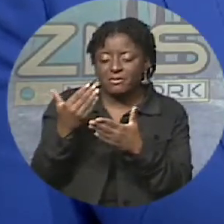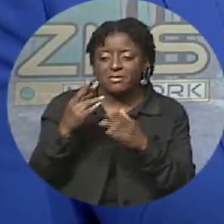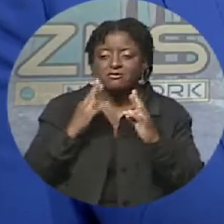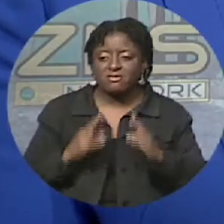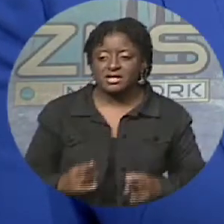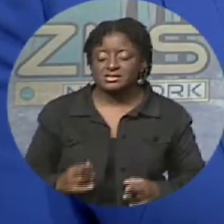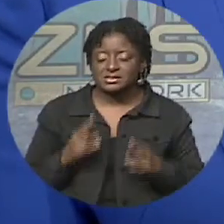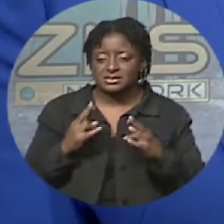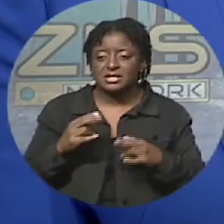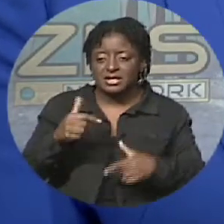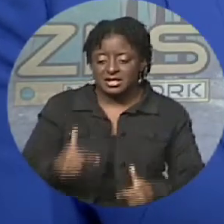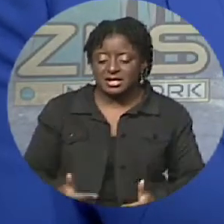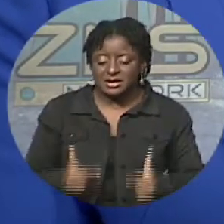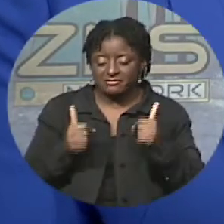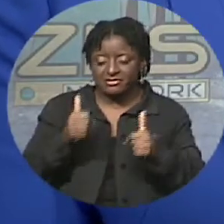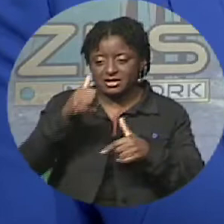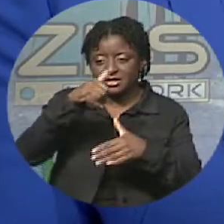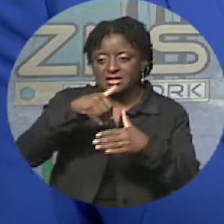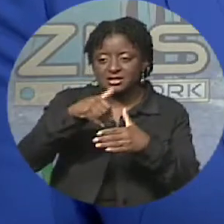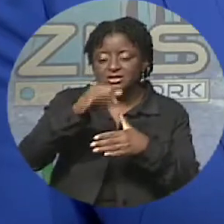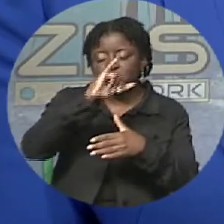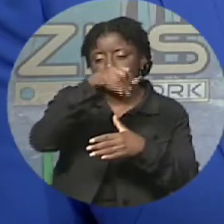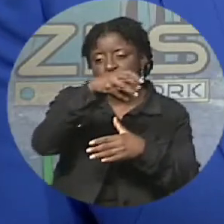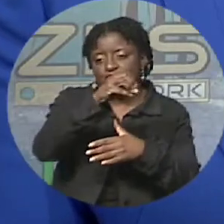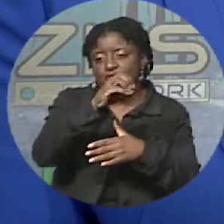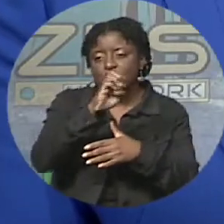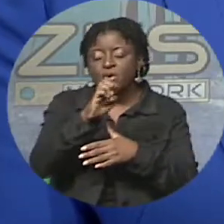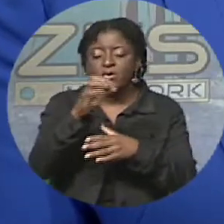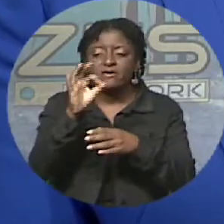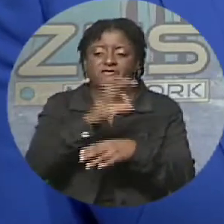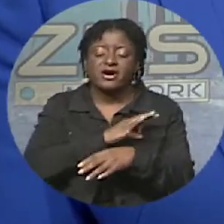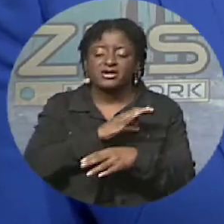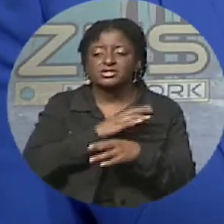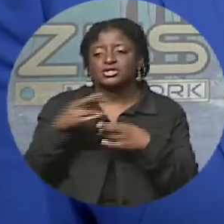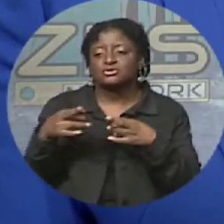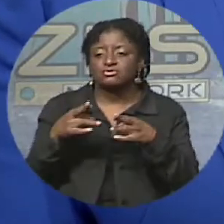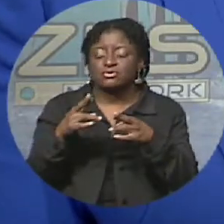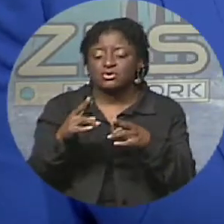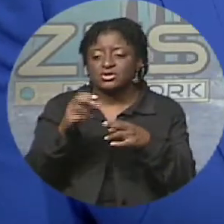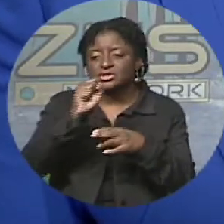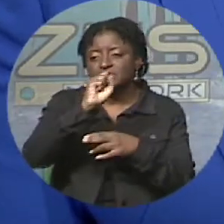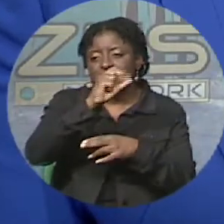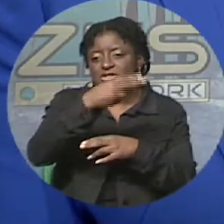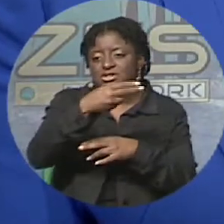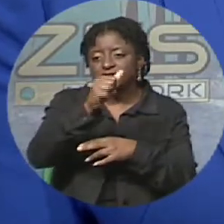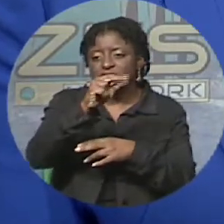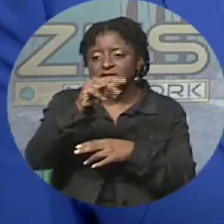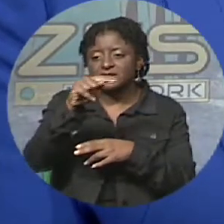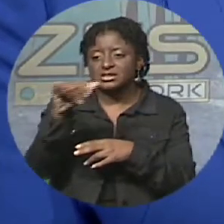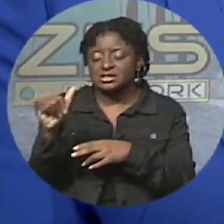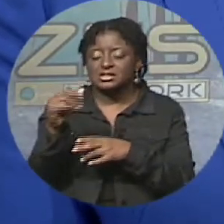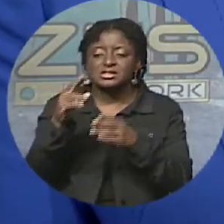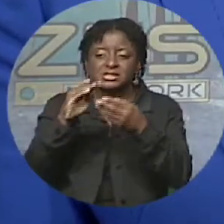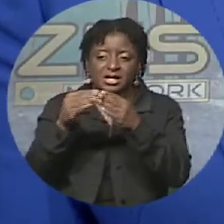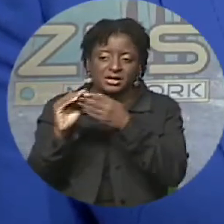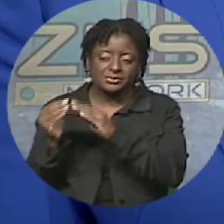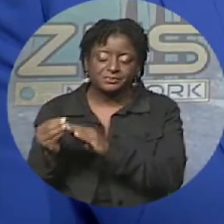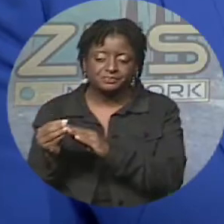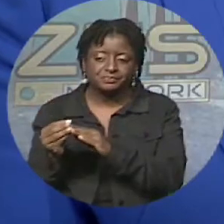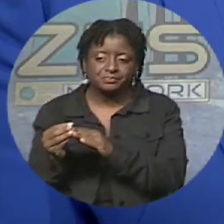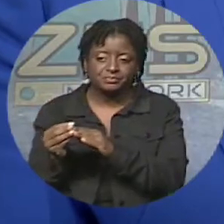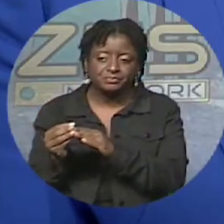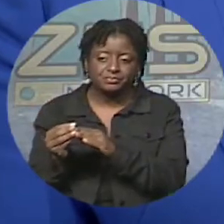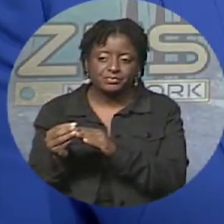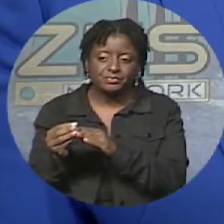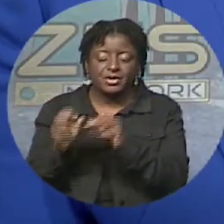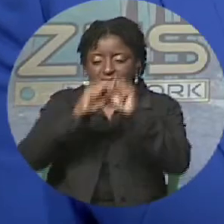issued what appeared to be threats to Bahamians. Meantime, as that November 1st deadline for the revised immigration policy approaches, State Minister Bell